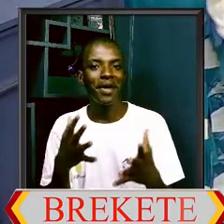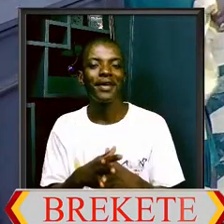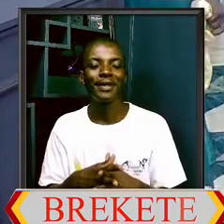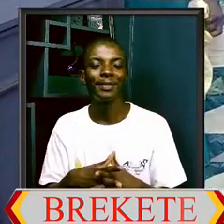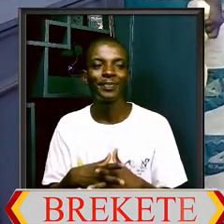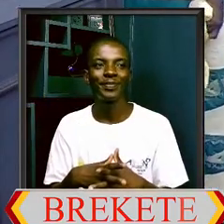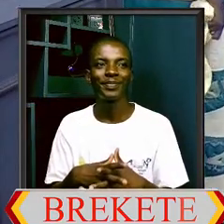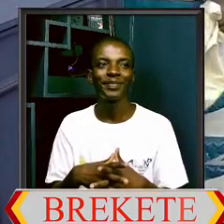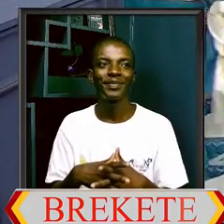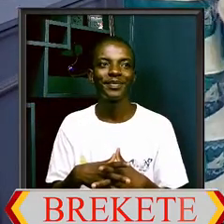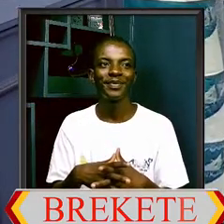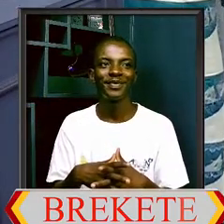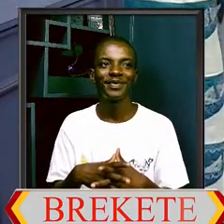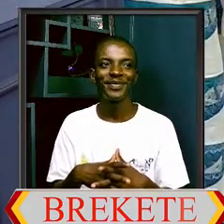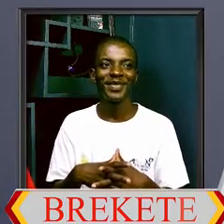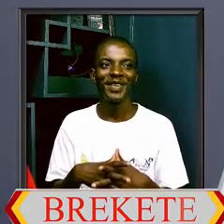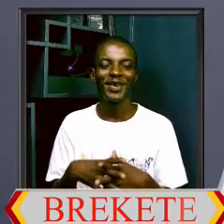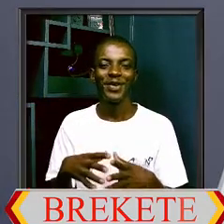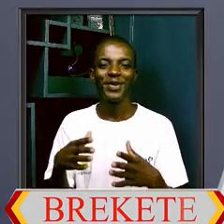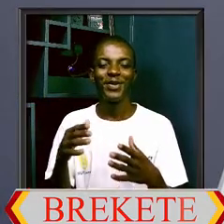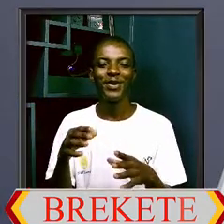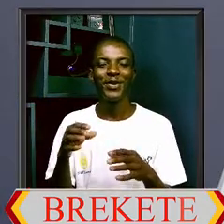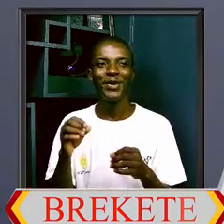than sit down